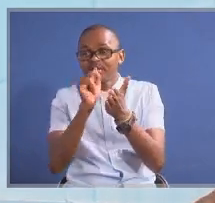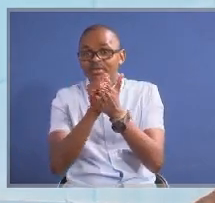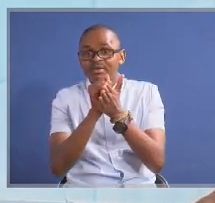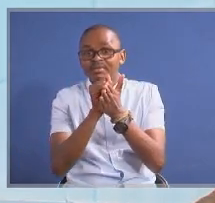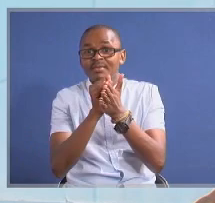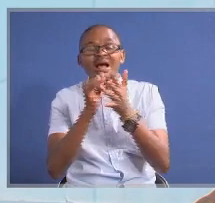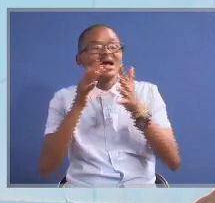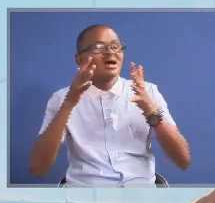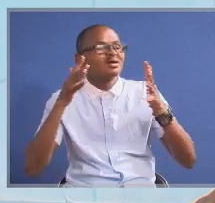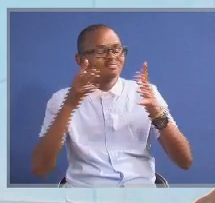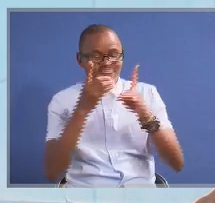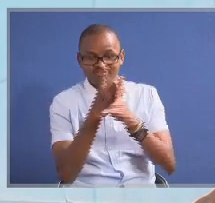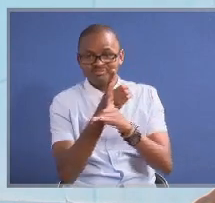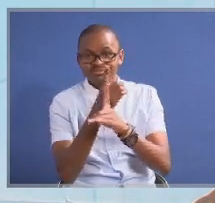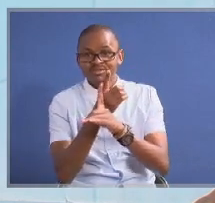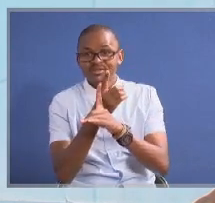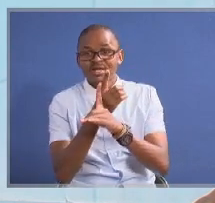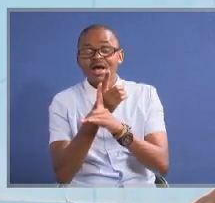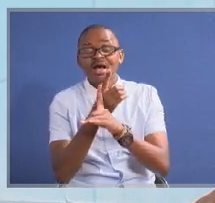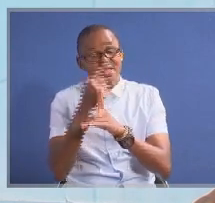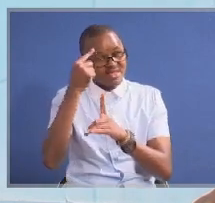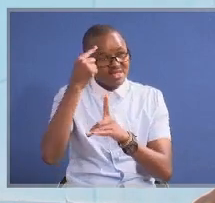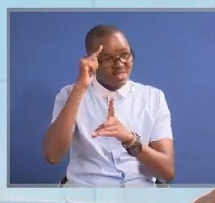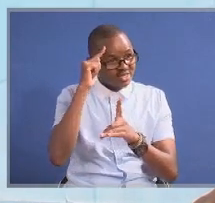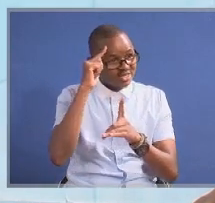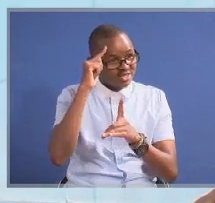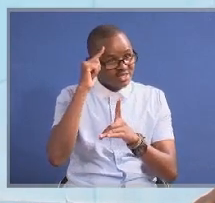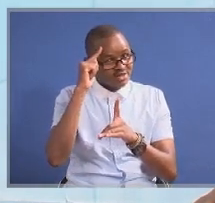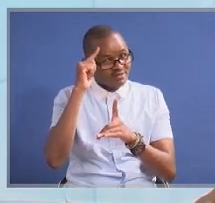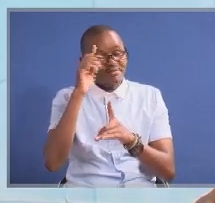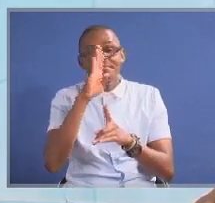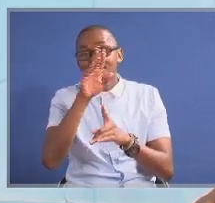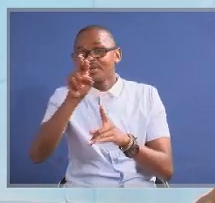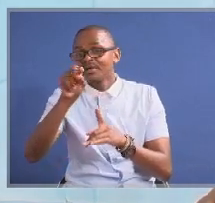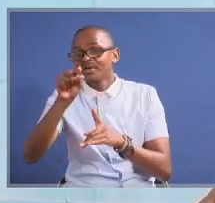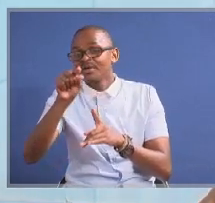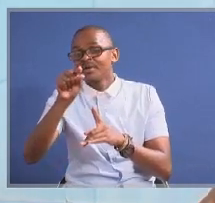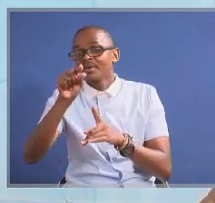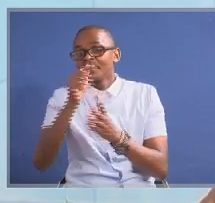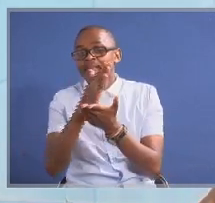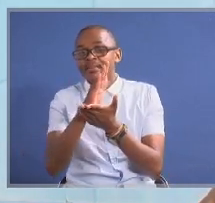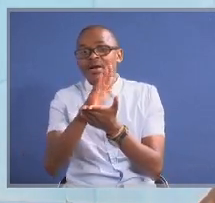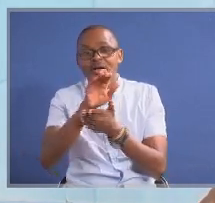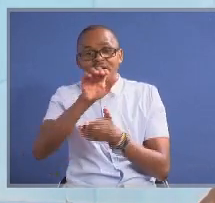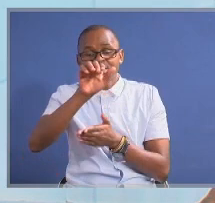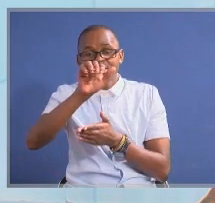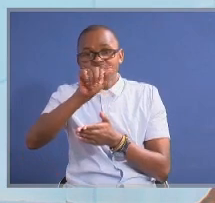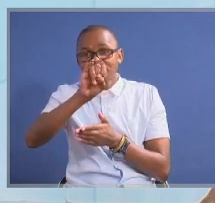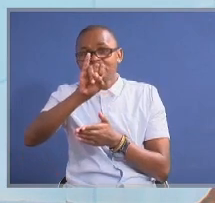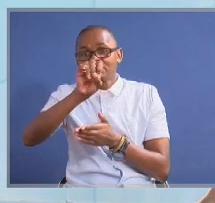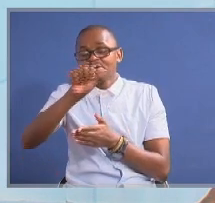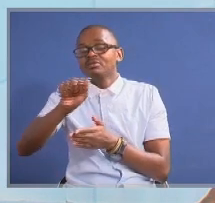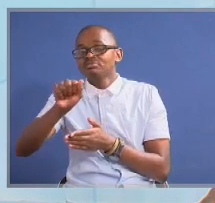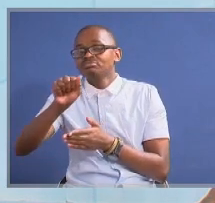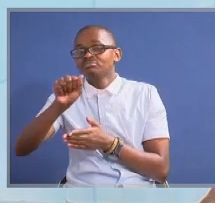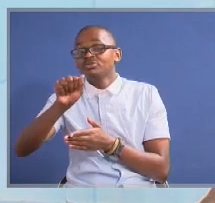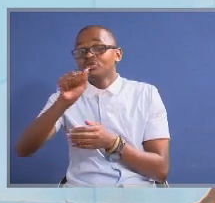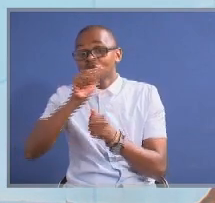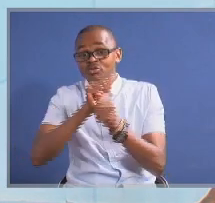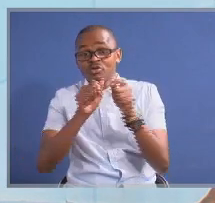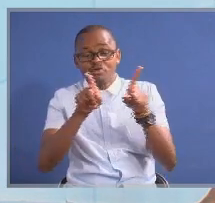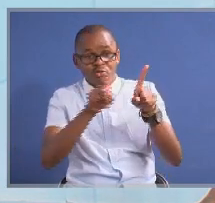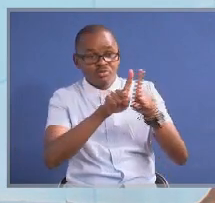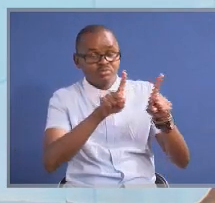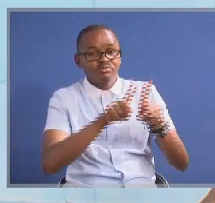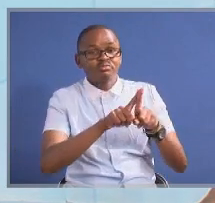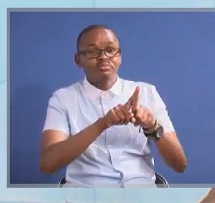just made a huge difference. Thank you. So I think, you know, being in that part of the world in Asia, which is also,